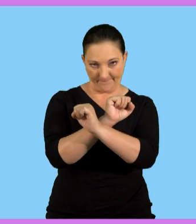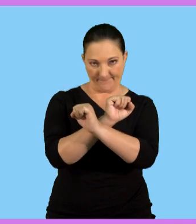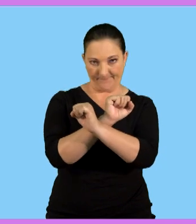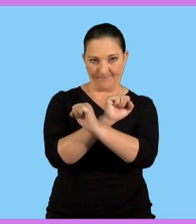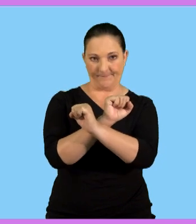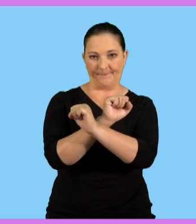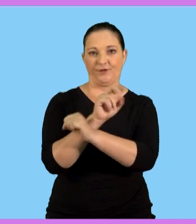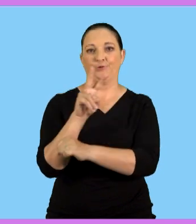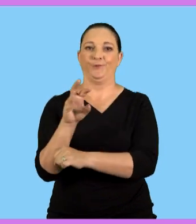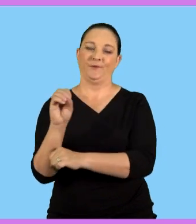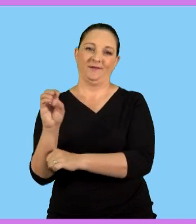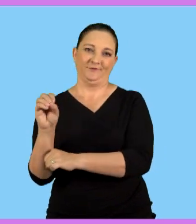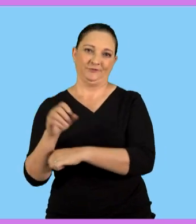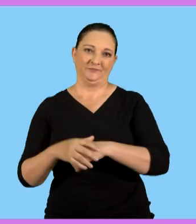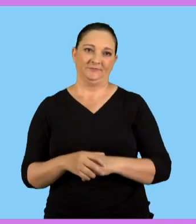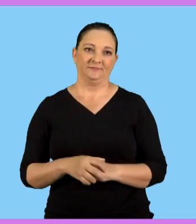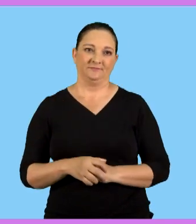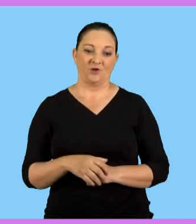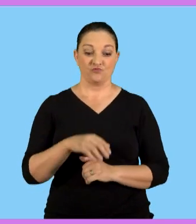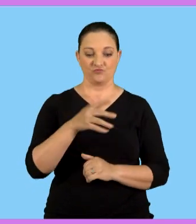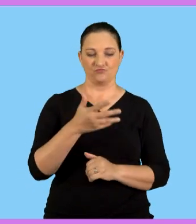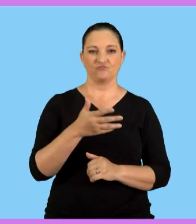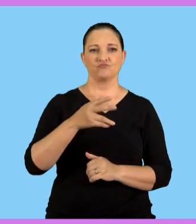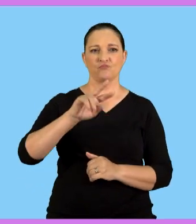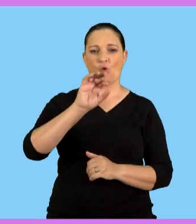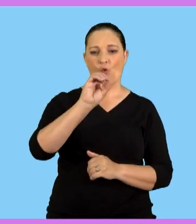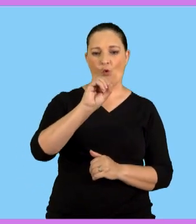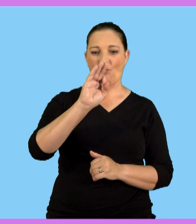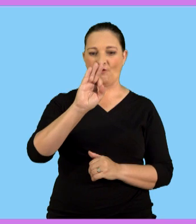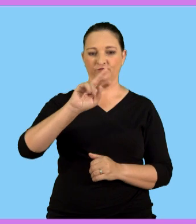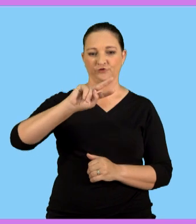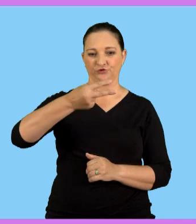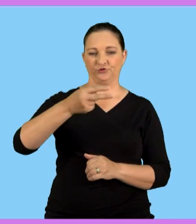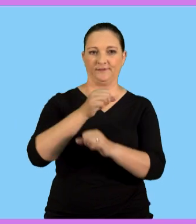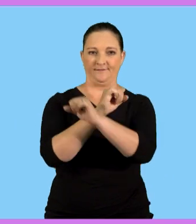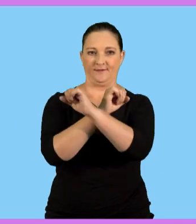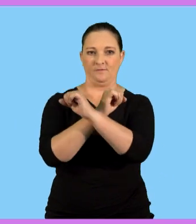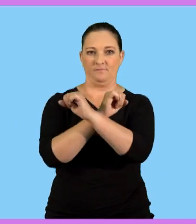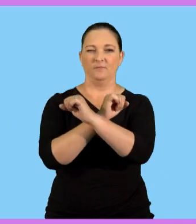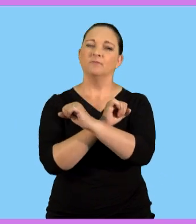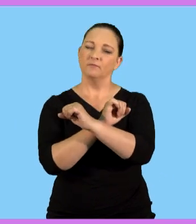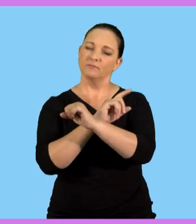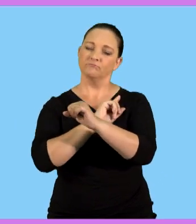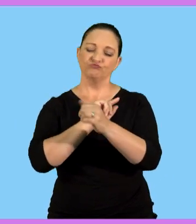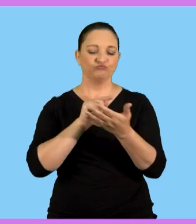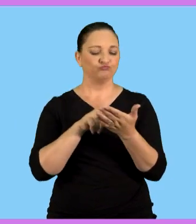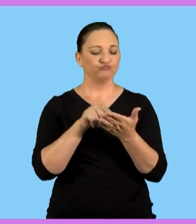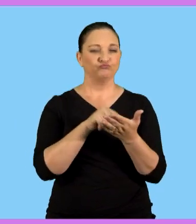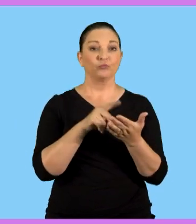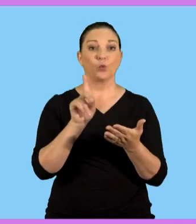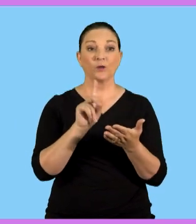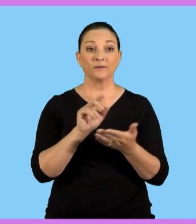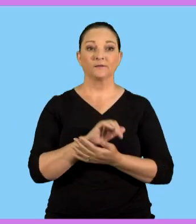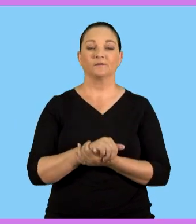times 200 Rand. Now we know exactly what to do there. Punch it into a calculator, and that